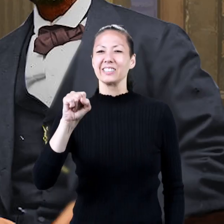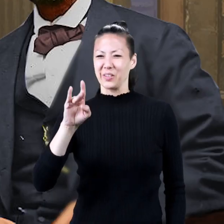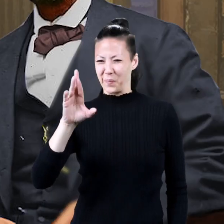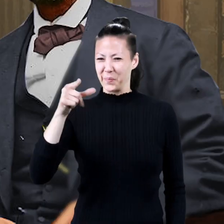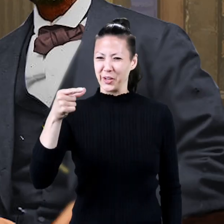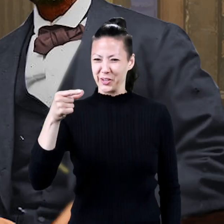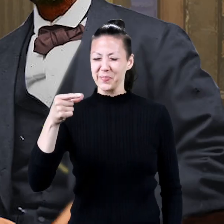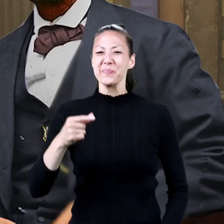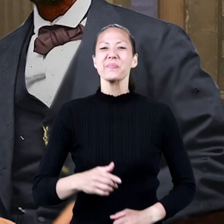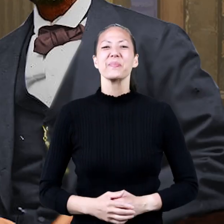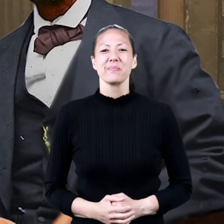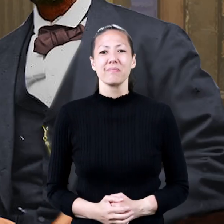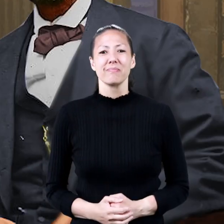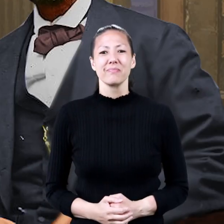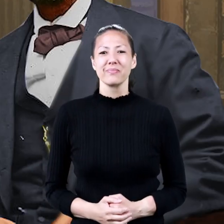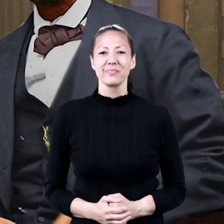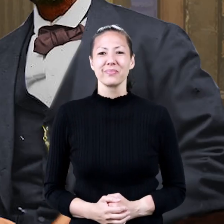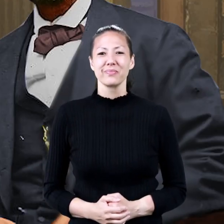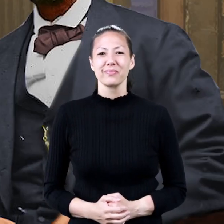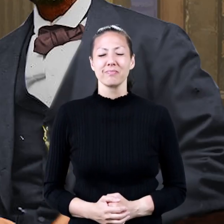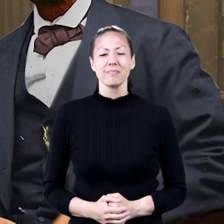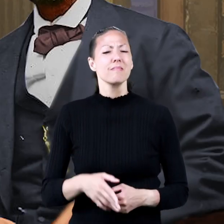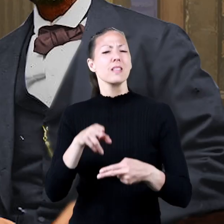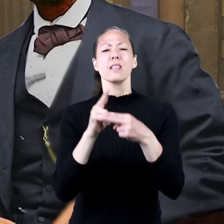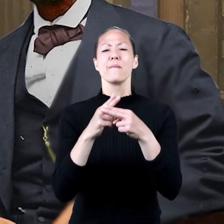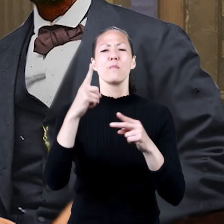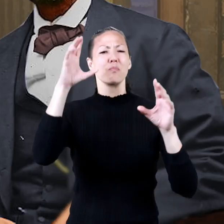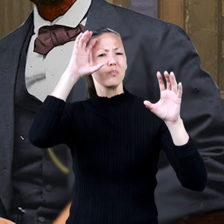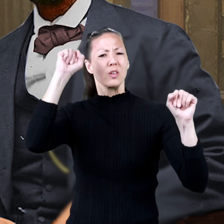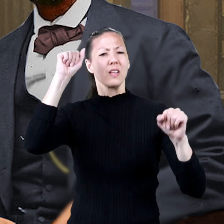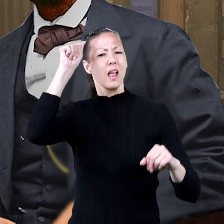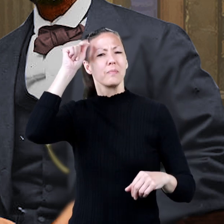Name one of President Lincoln's famous nicknames.